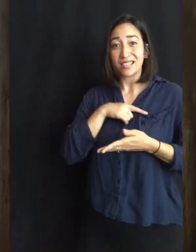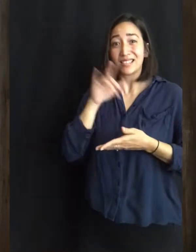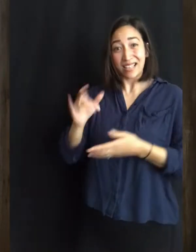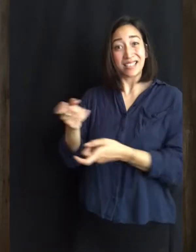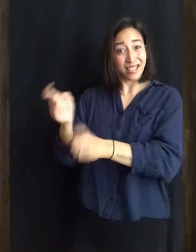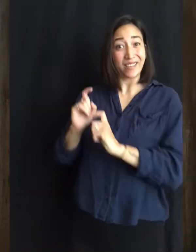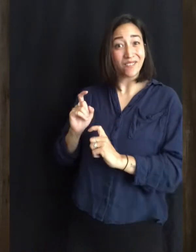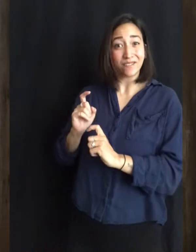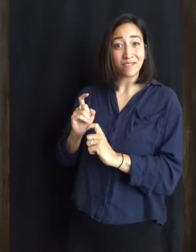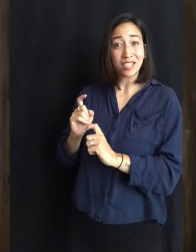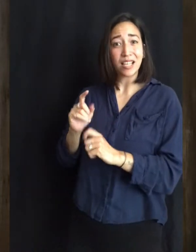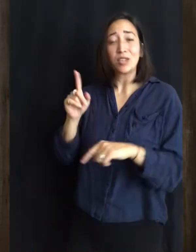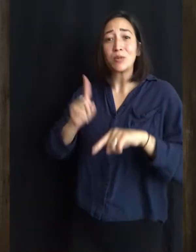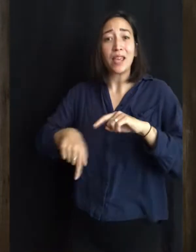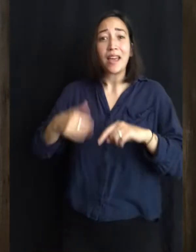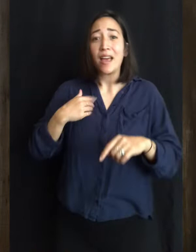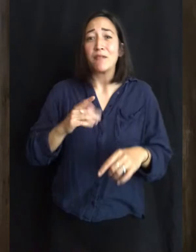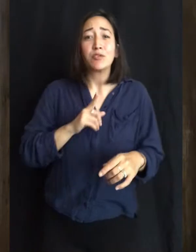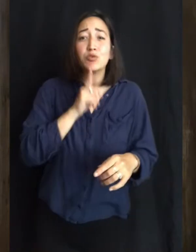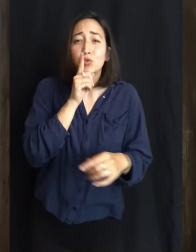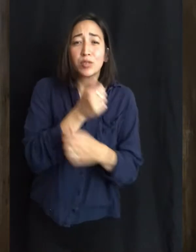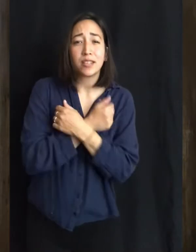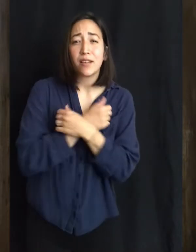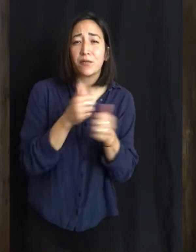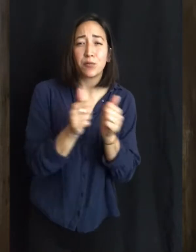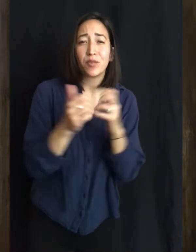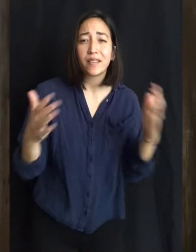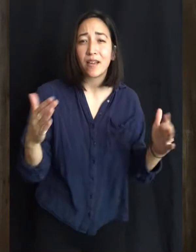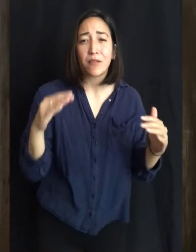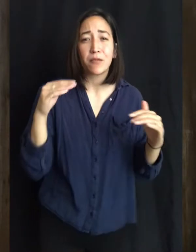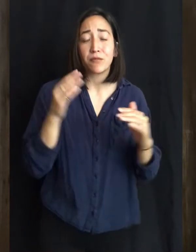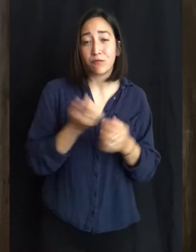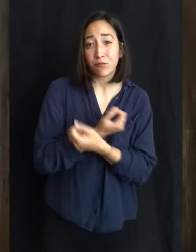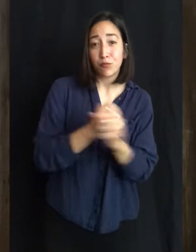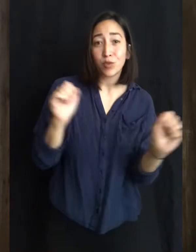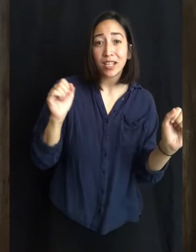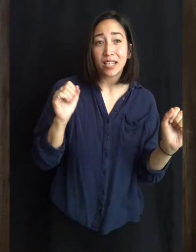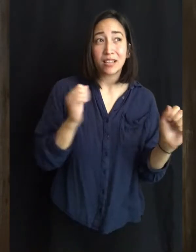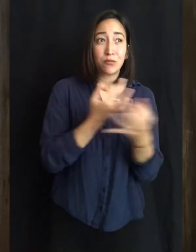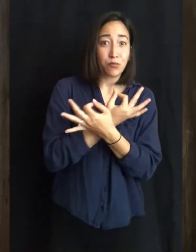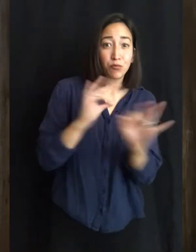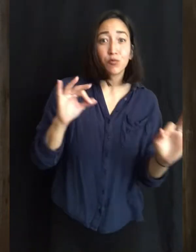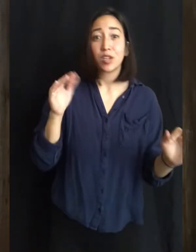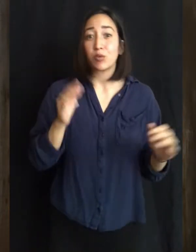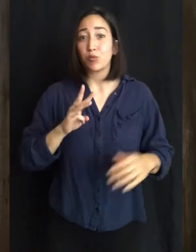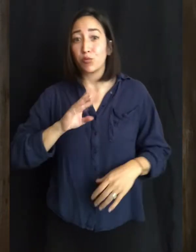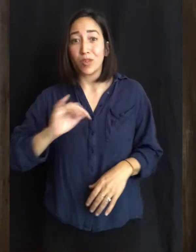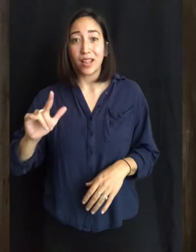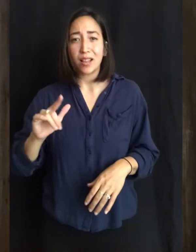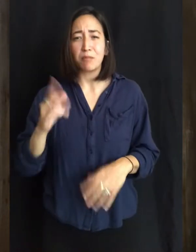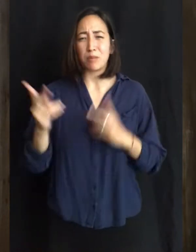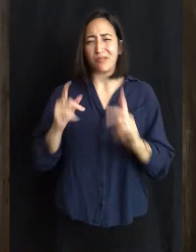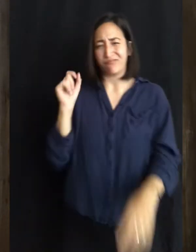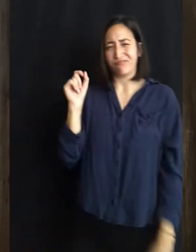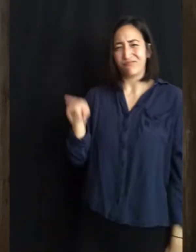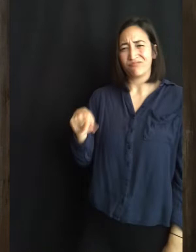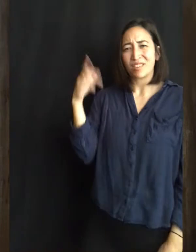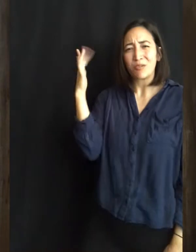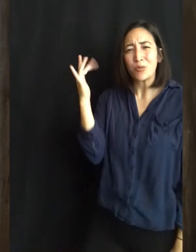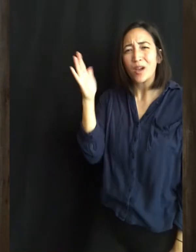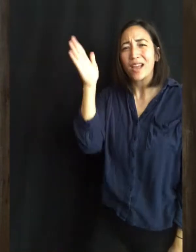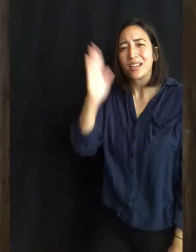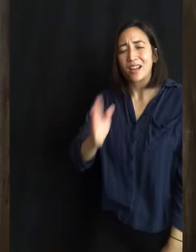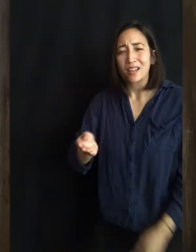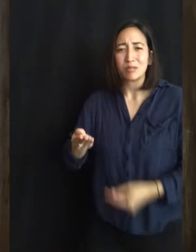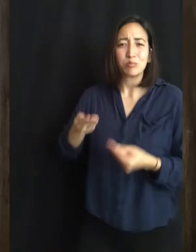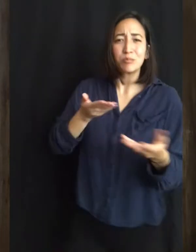cannot have true love without free will. People ask, why did God give humanity free will in the first place if he knew